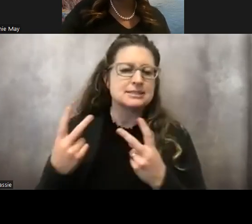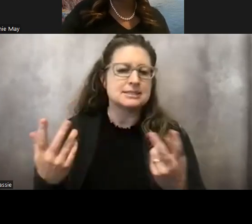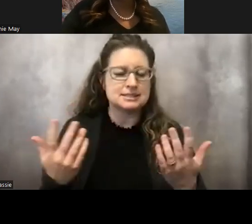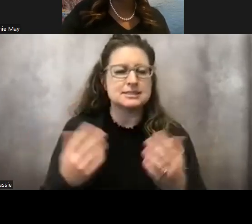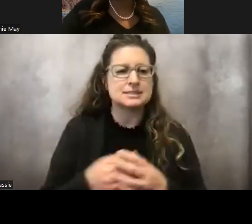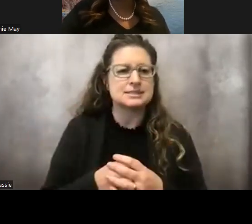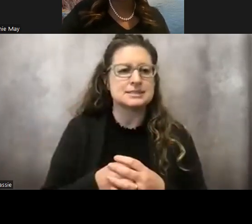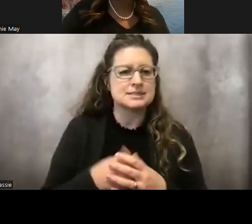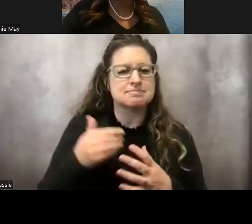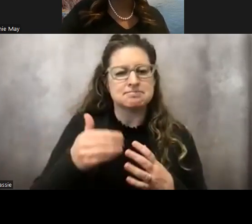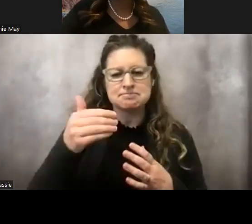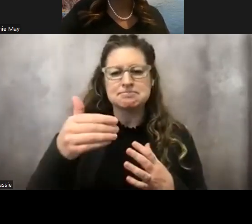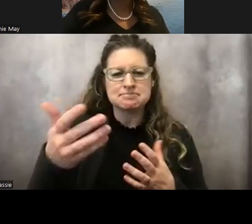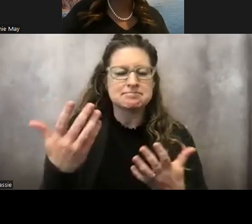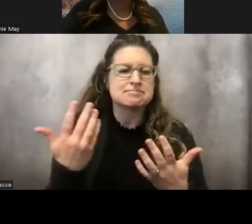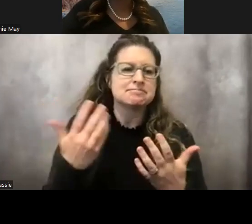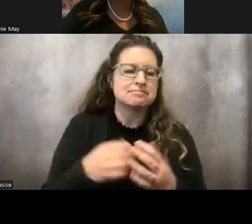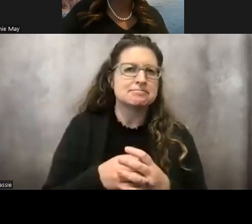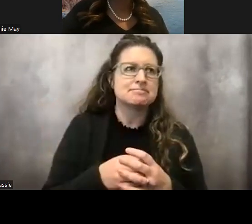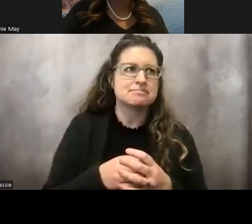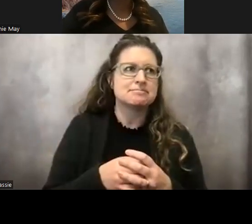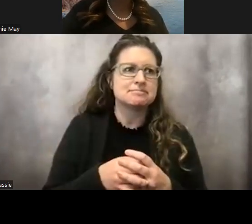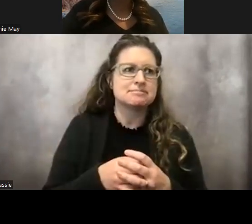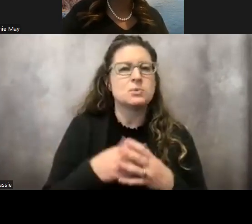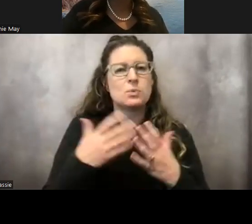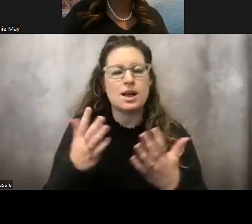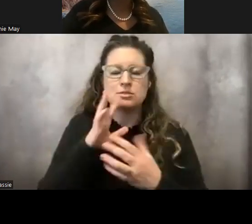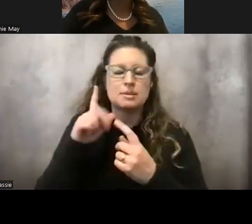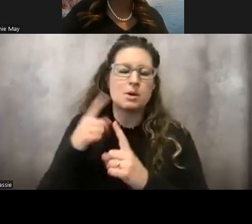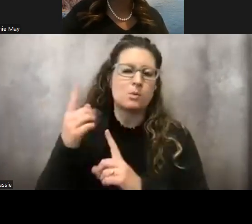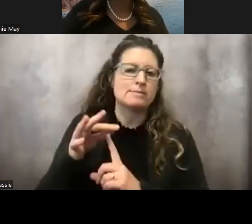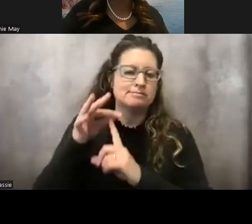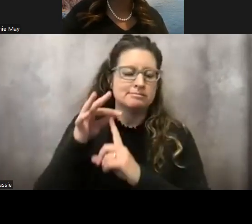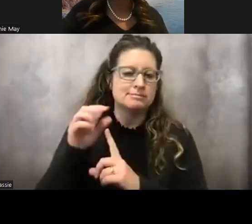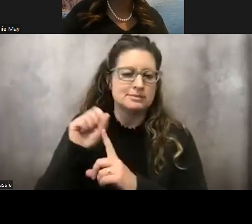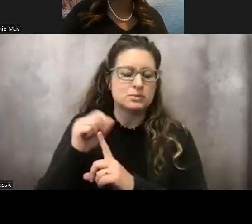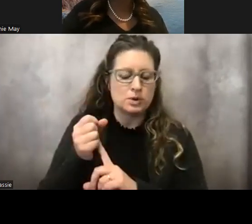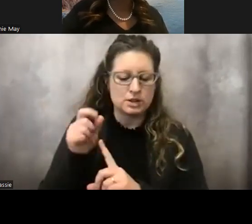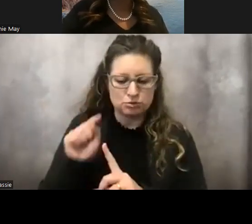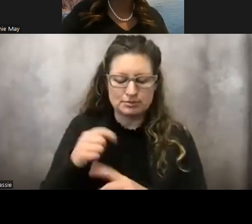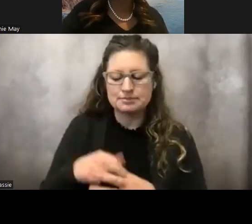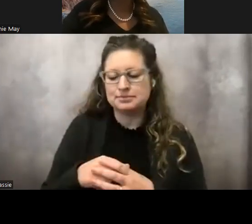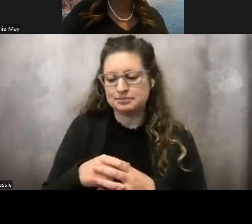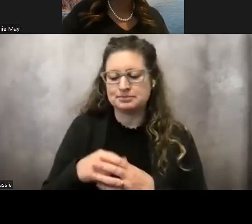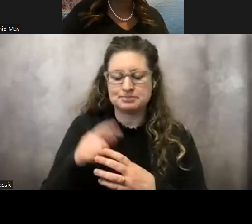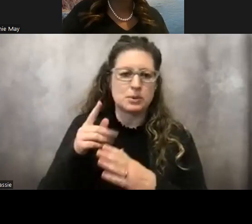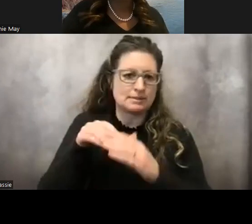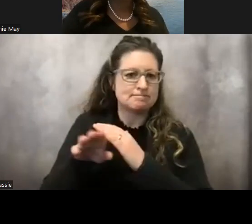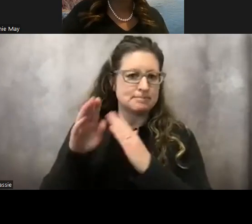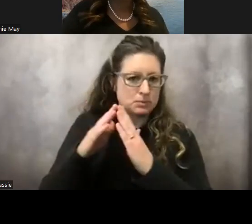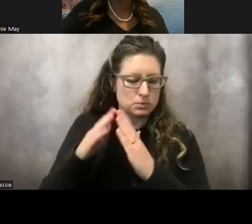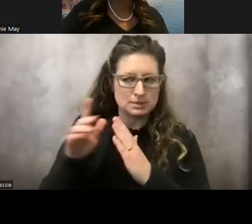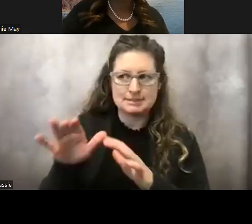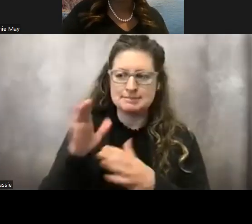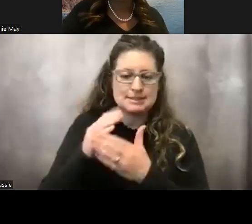that particular case, we did some work up there, and one of the professionals